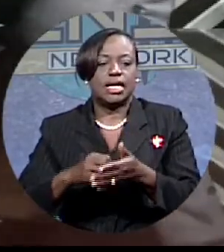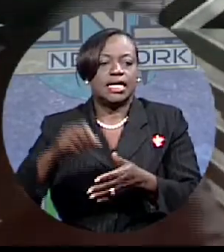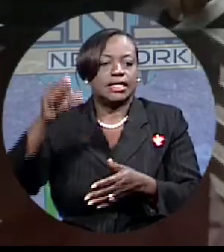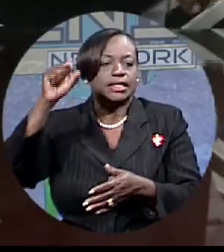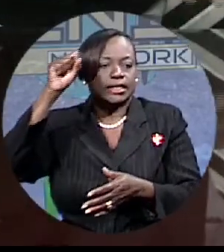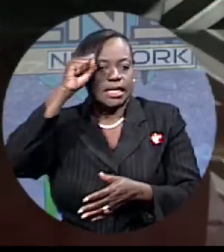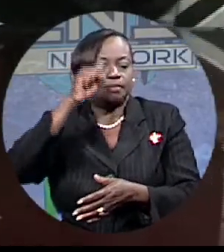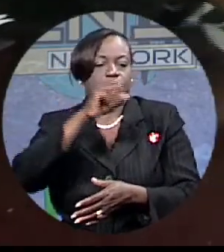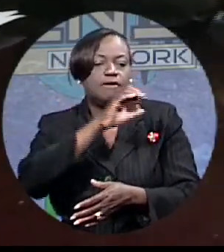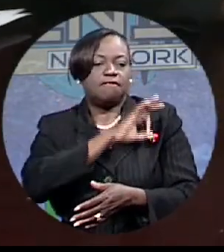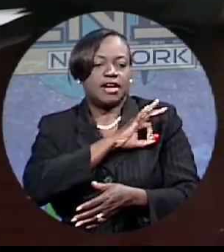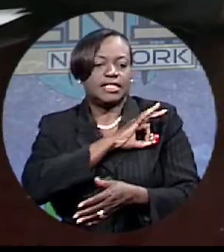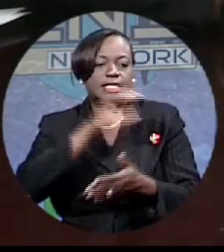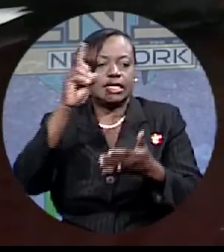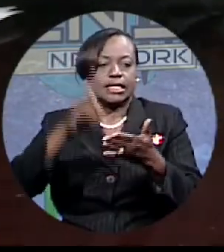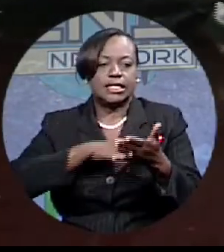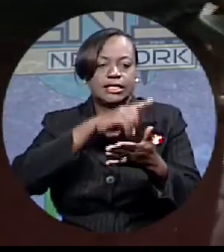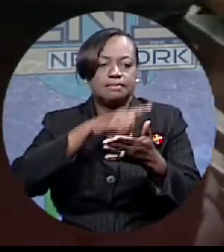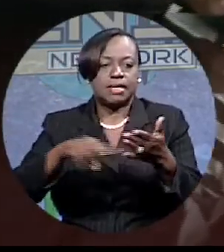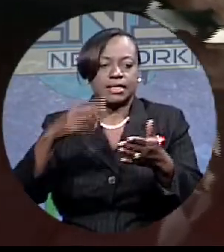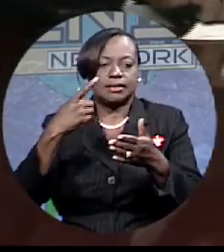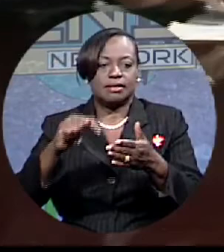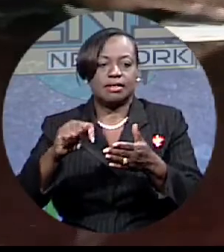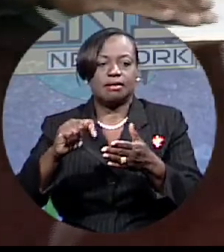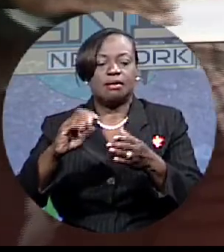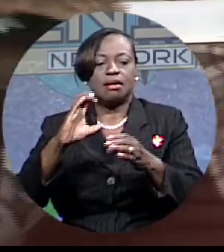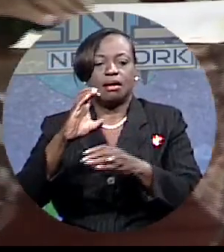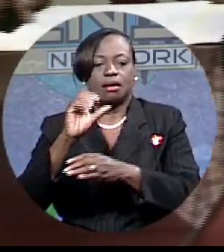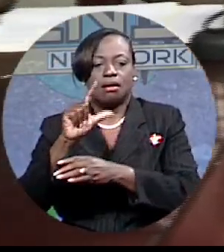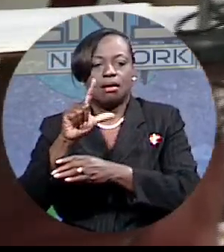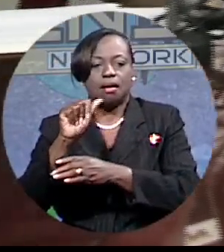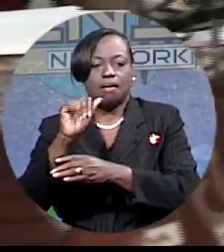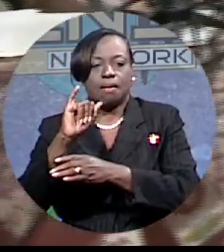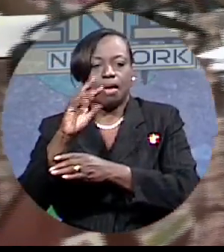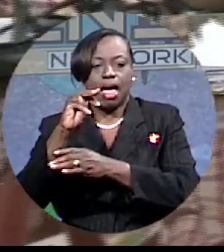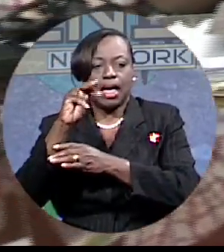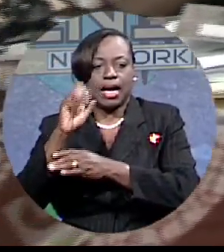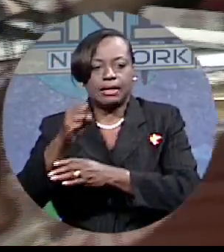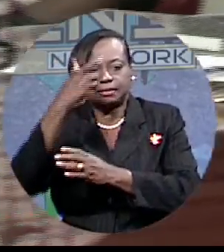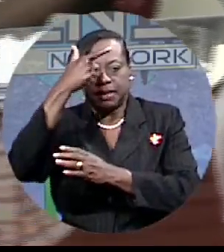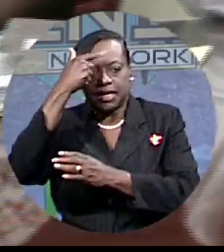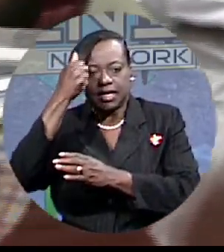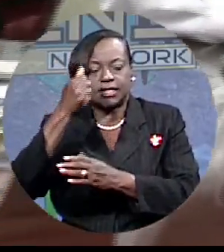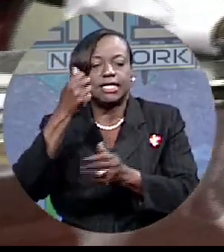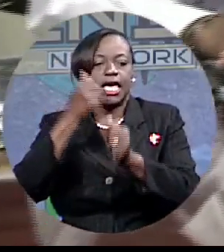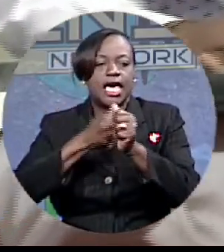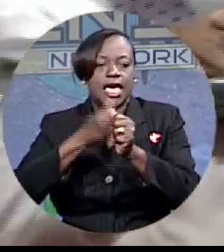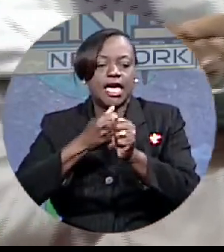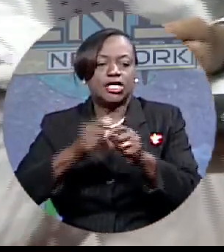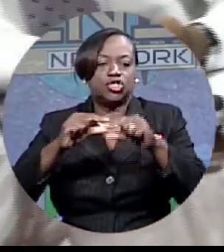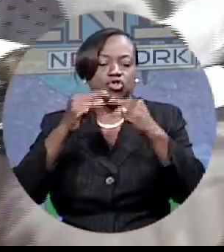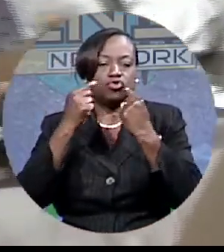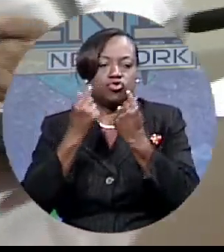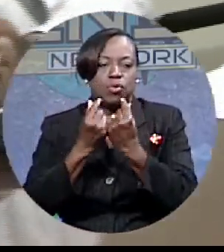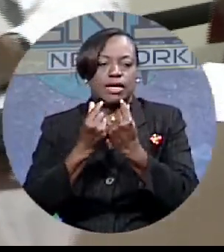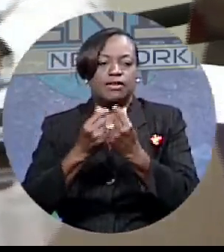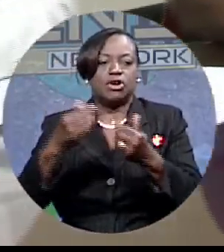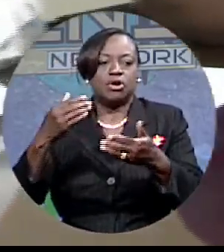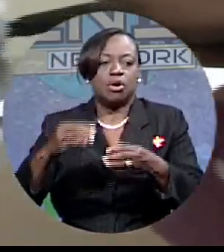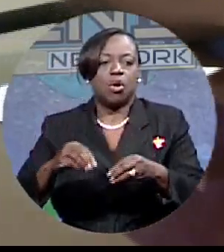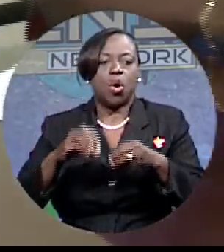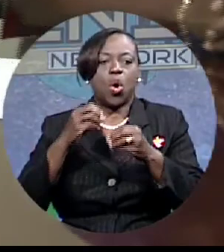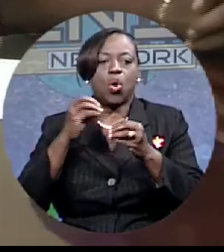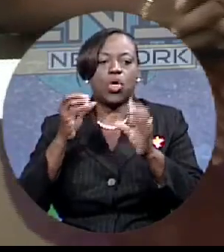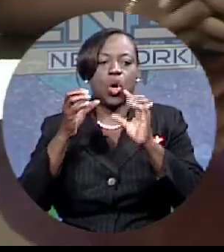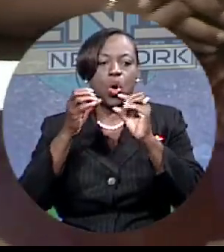claims, stating each member group of the JCNP were afforded the opportunity to present their own proposals on a new system.